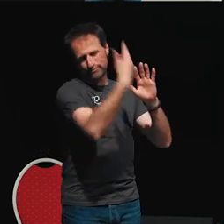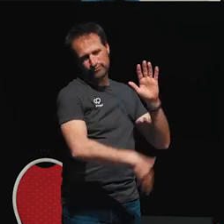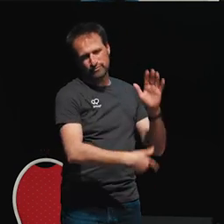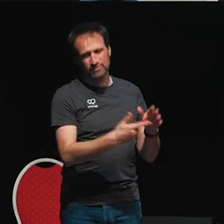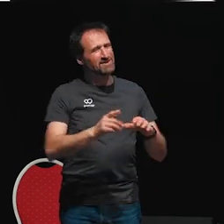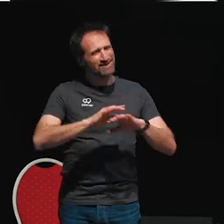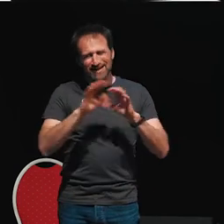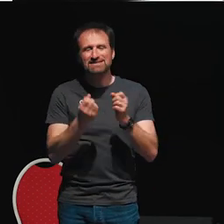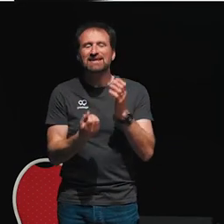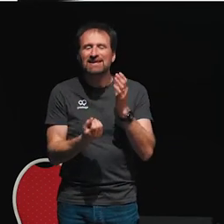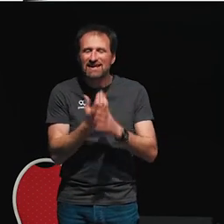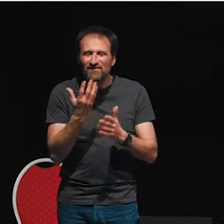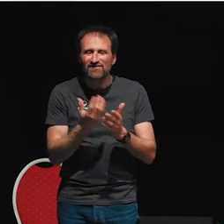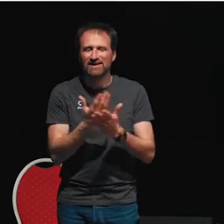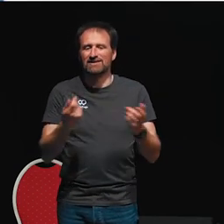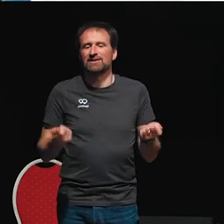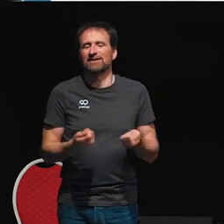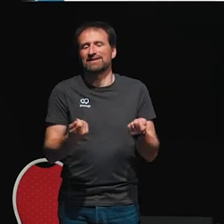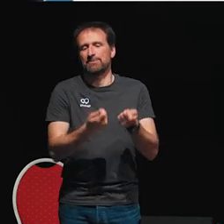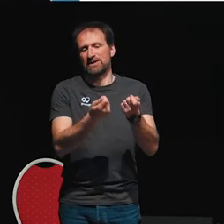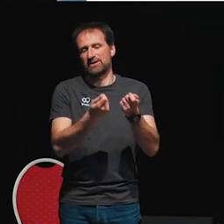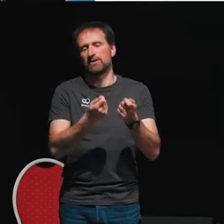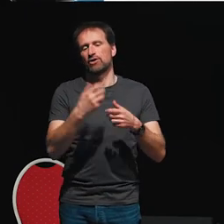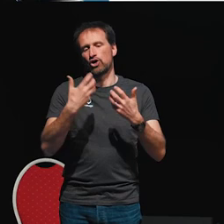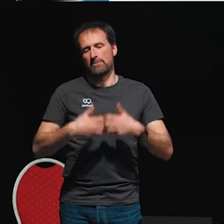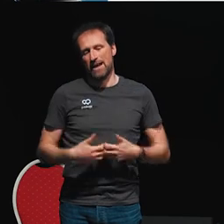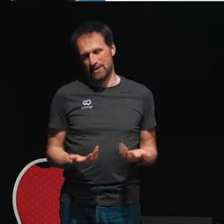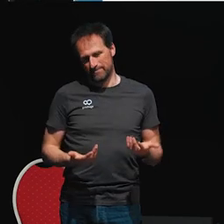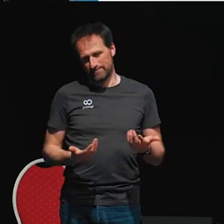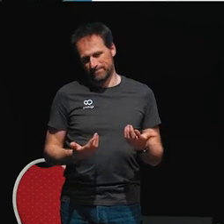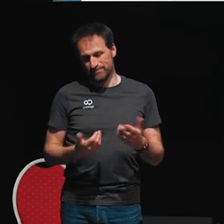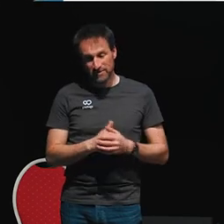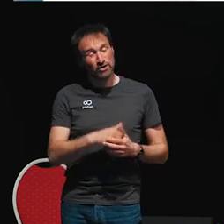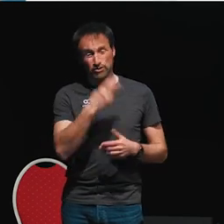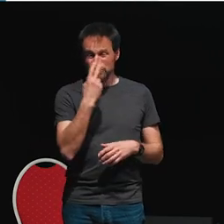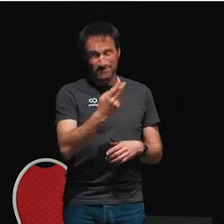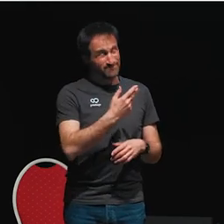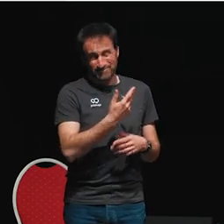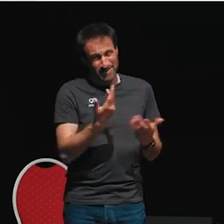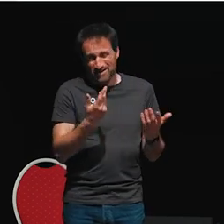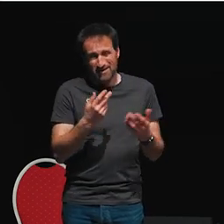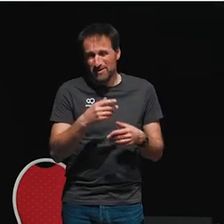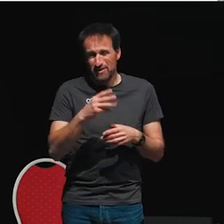plugin-based compiler. And you know, you go on here, everything is plugins in Webpack.